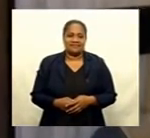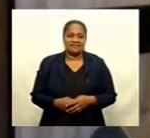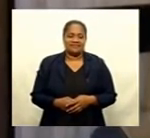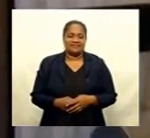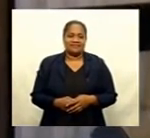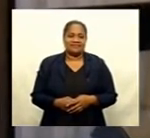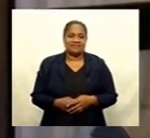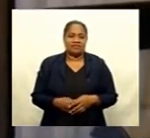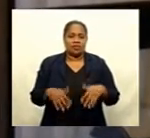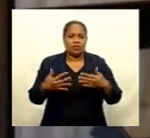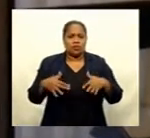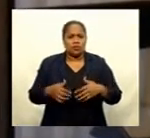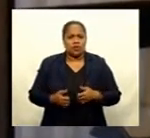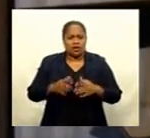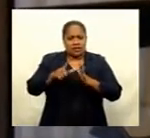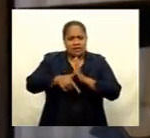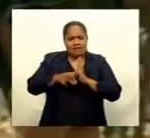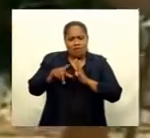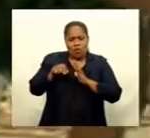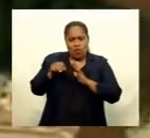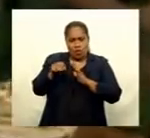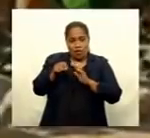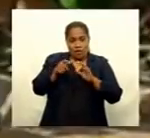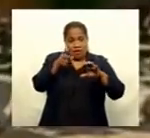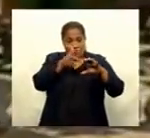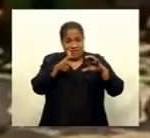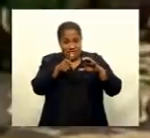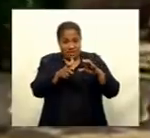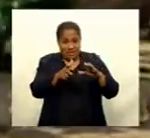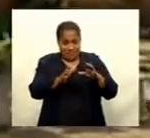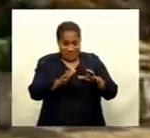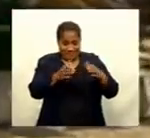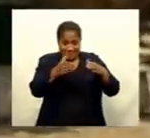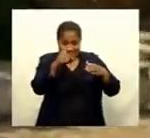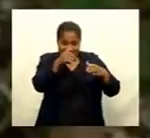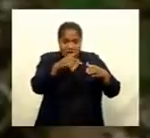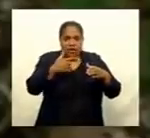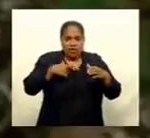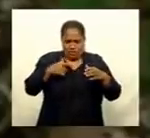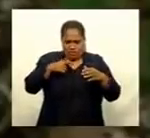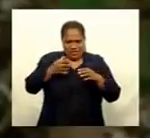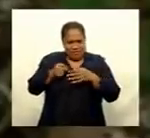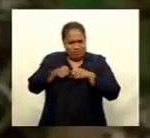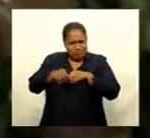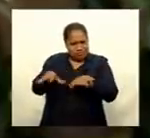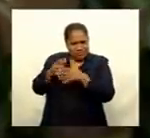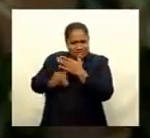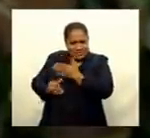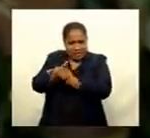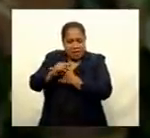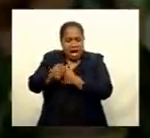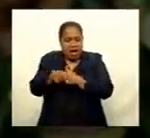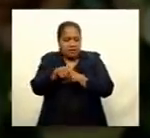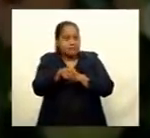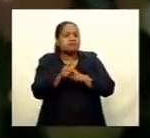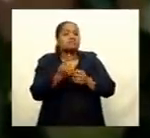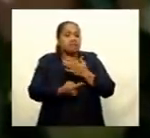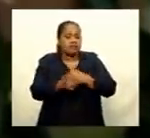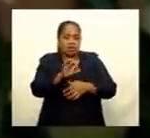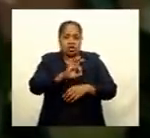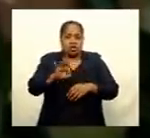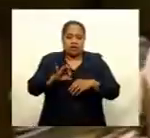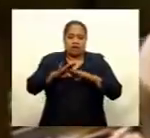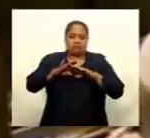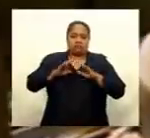It's a dreadful time for the film industry with the second wave of the pandemic in our midst. But this will not let our guard down that